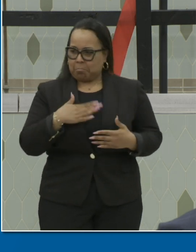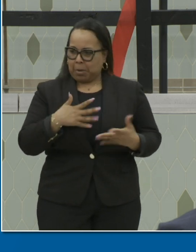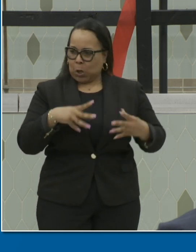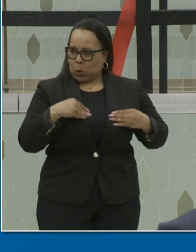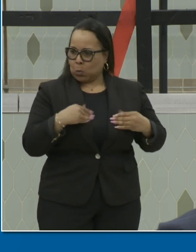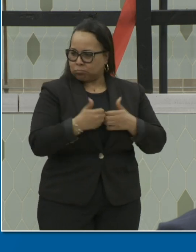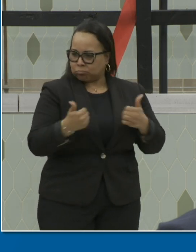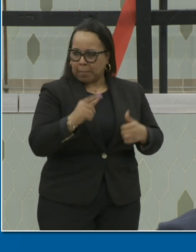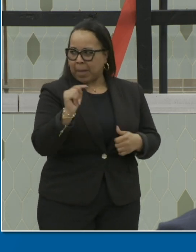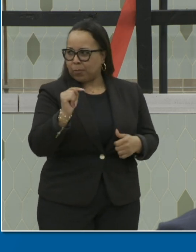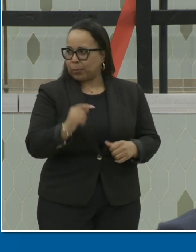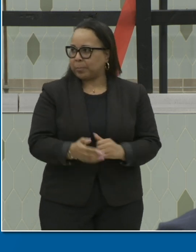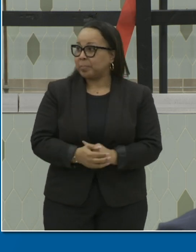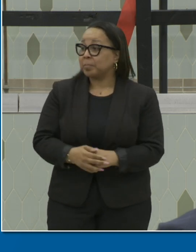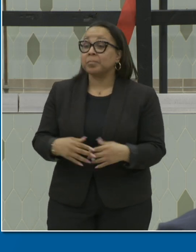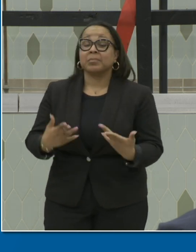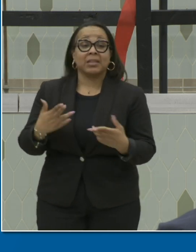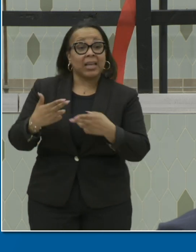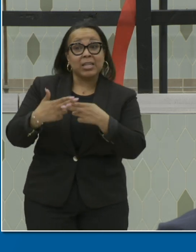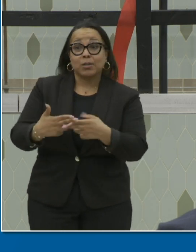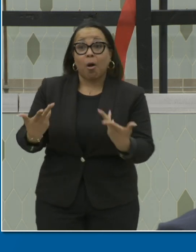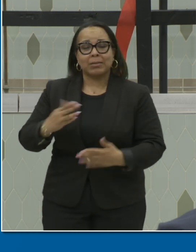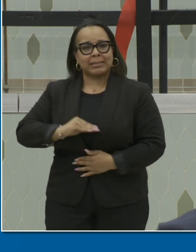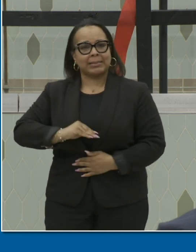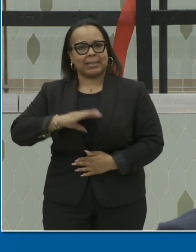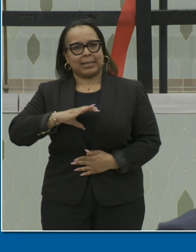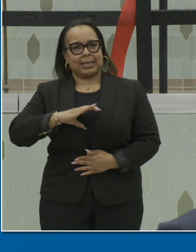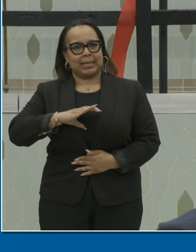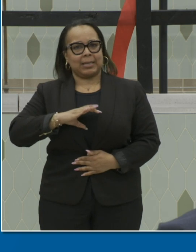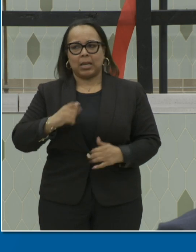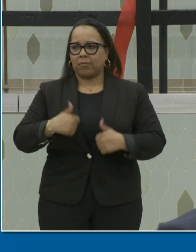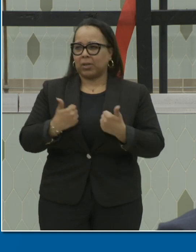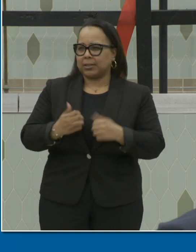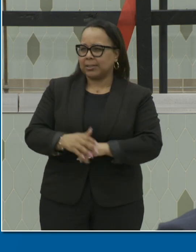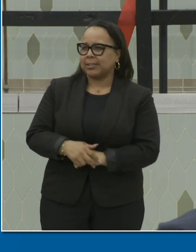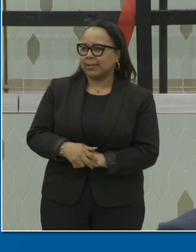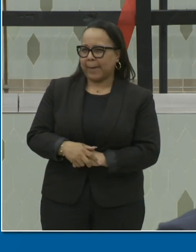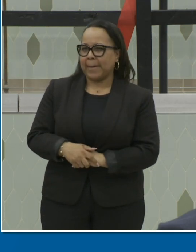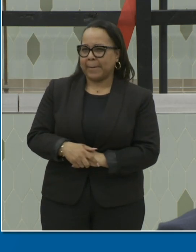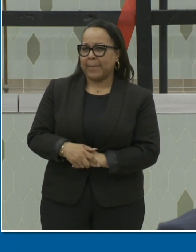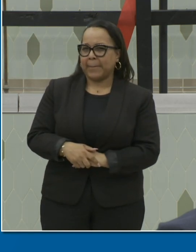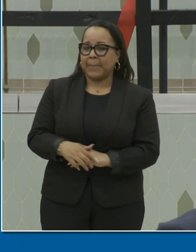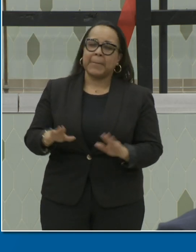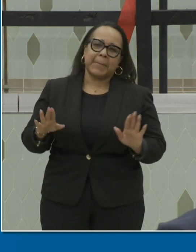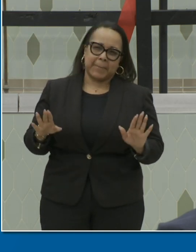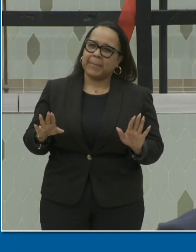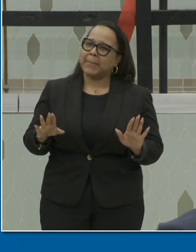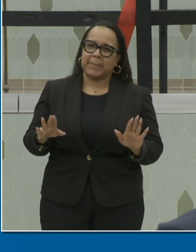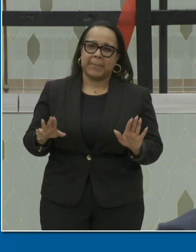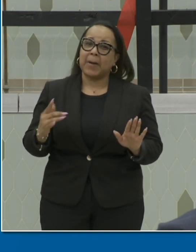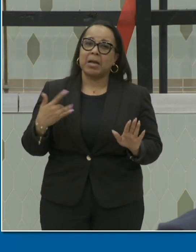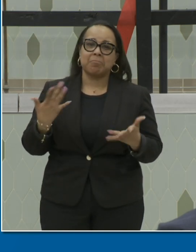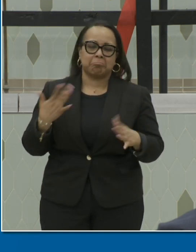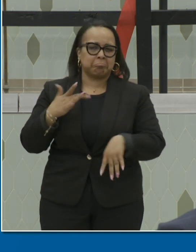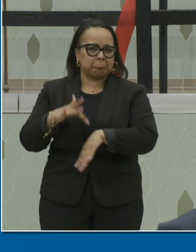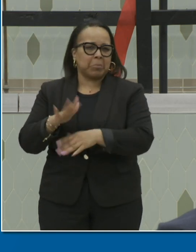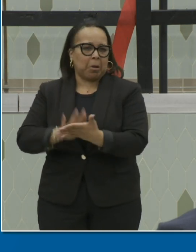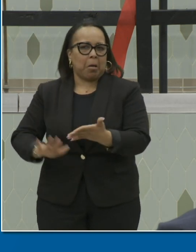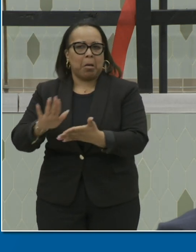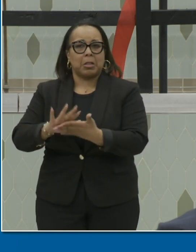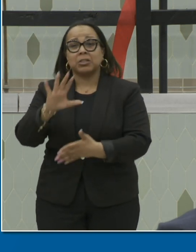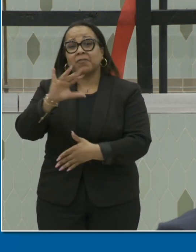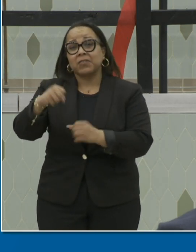you have your own bathroom? Yeah, it's called dignity of living. And, I mean, I went to